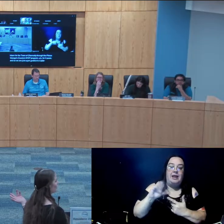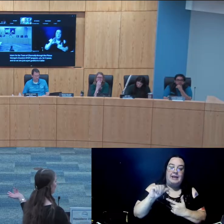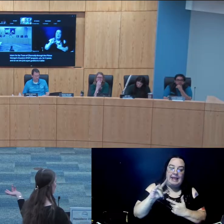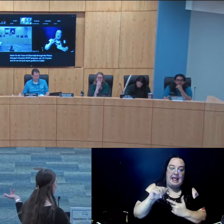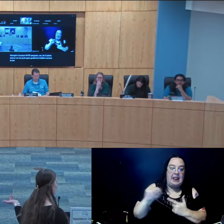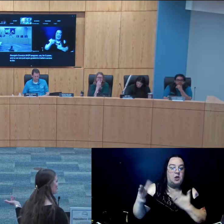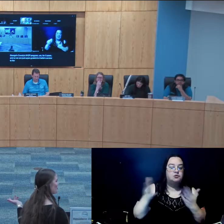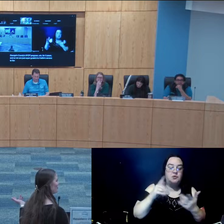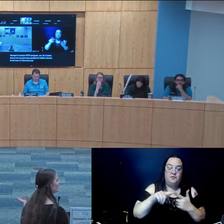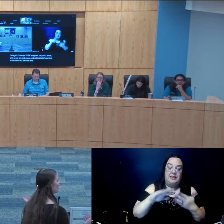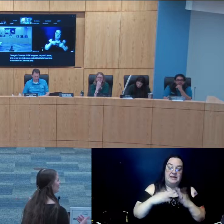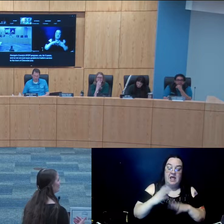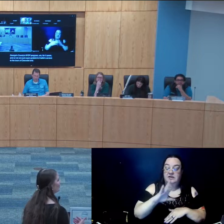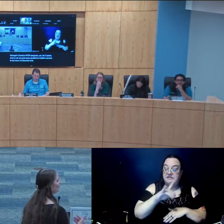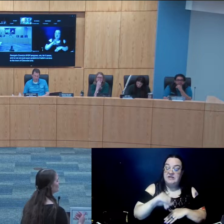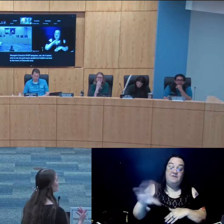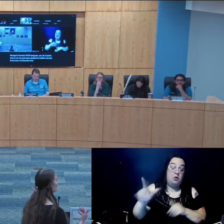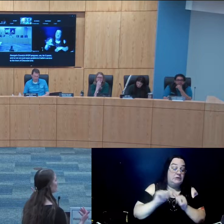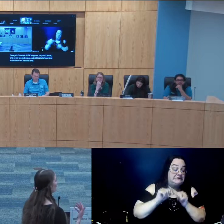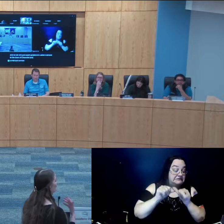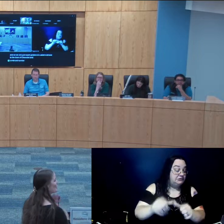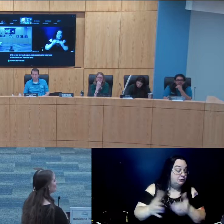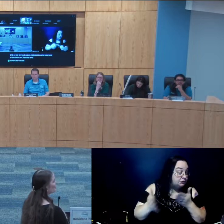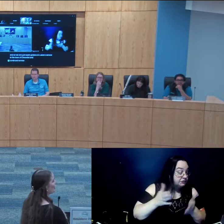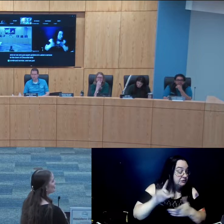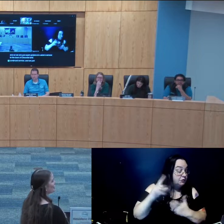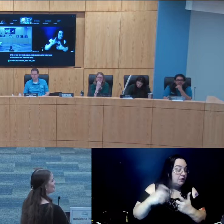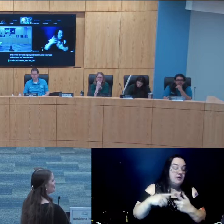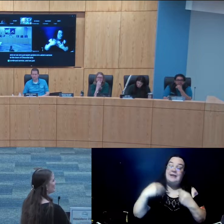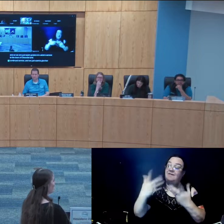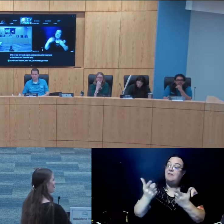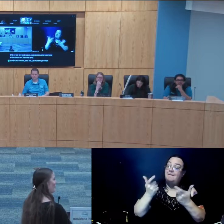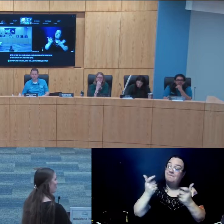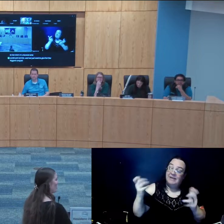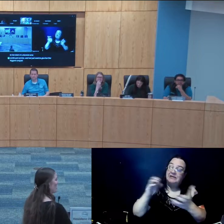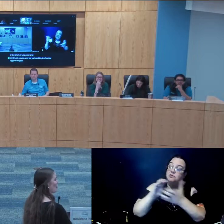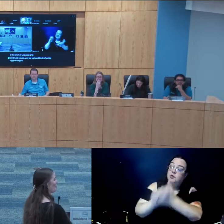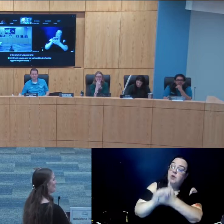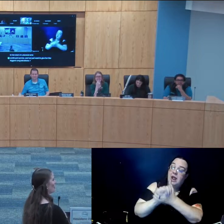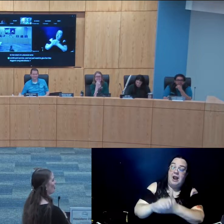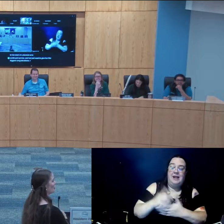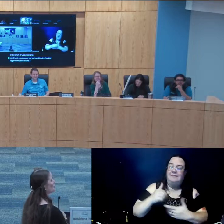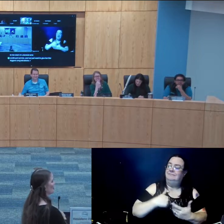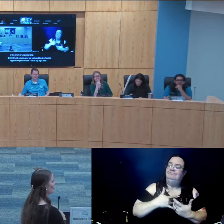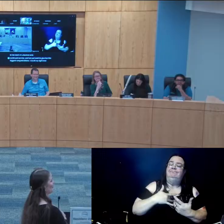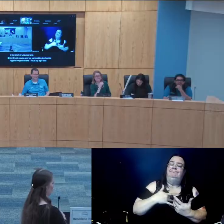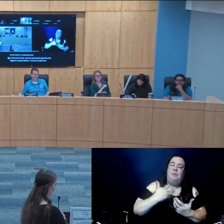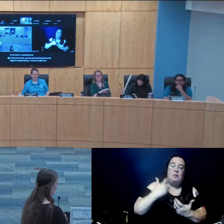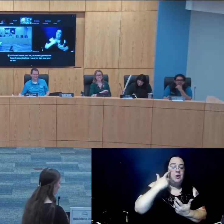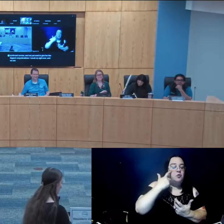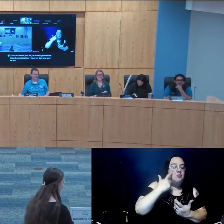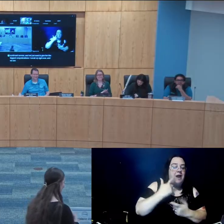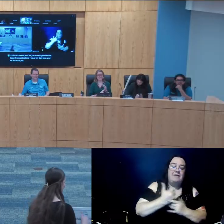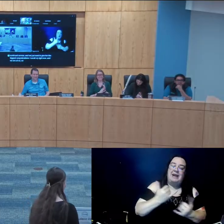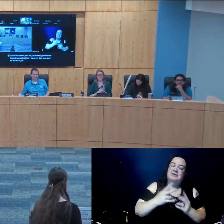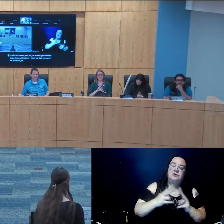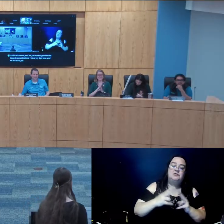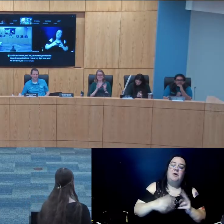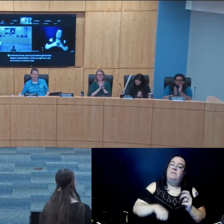town of Cheverly and continued service. And we just want to give her the biggest congratulations. I could cry right now, and we are all so, so proud of